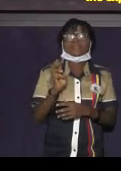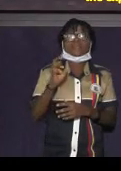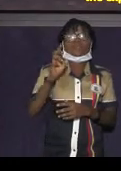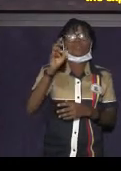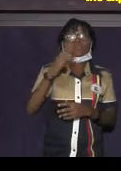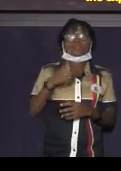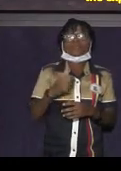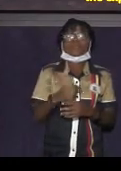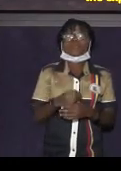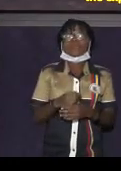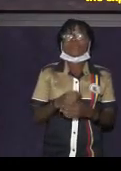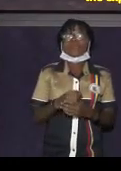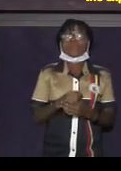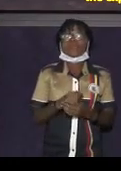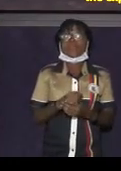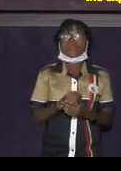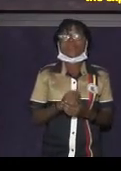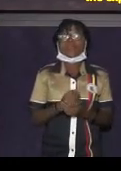c squared.